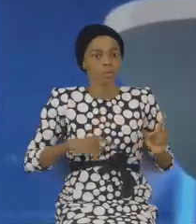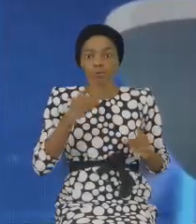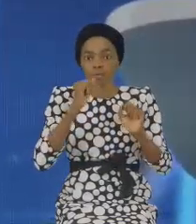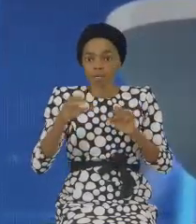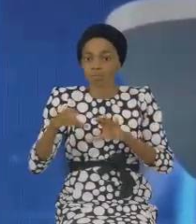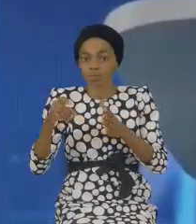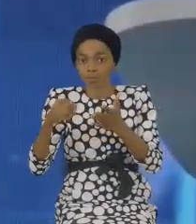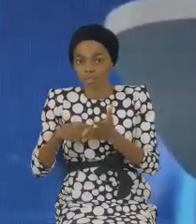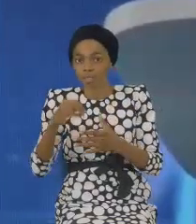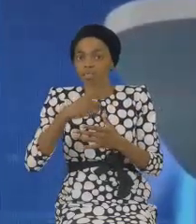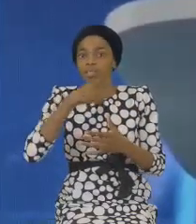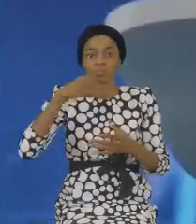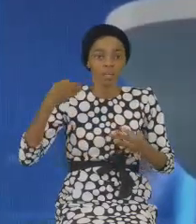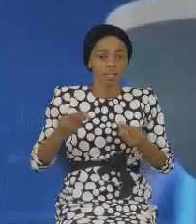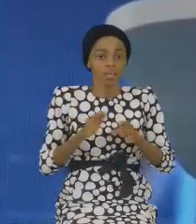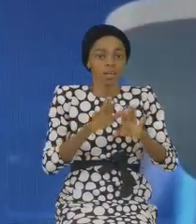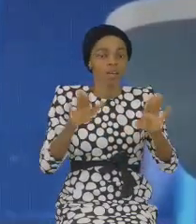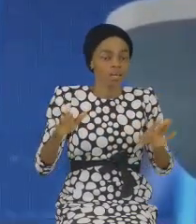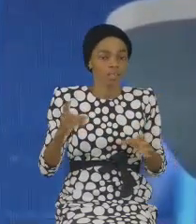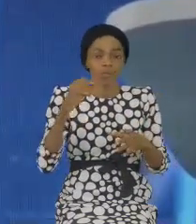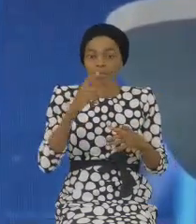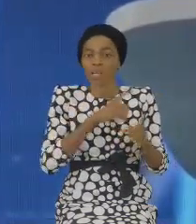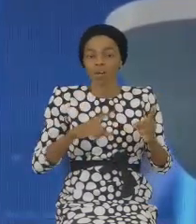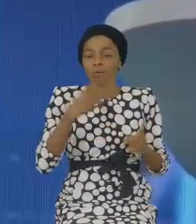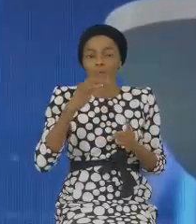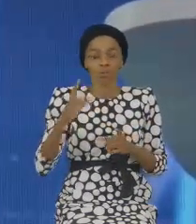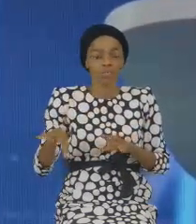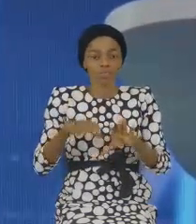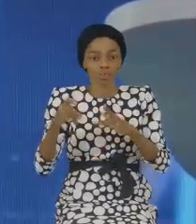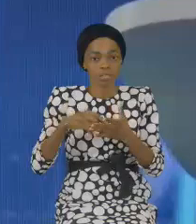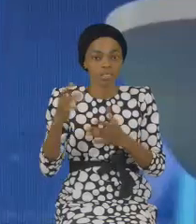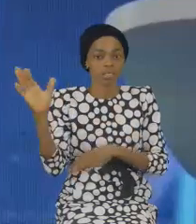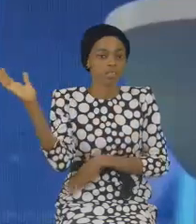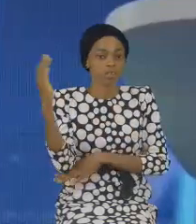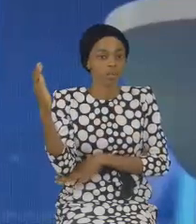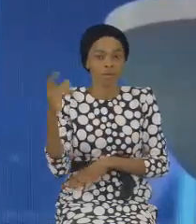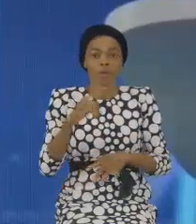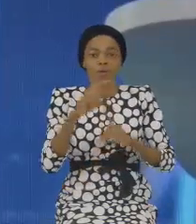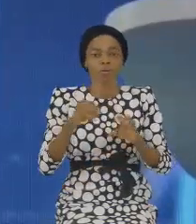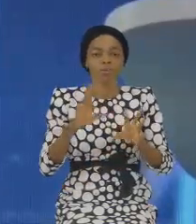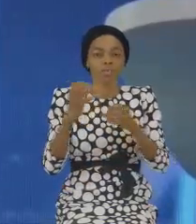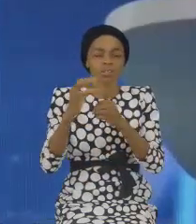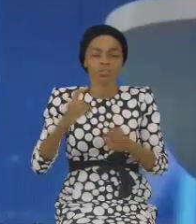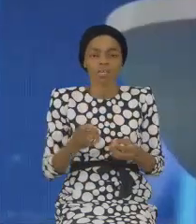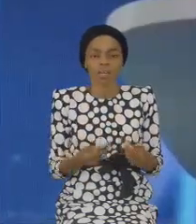in the barren land, the Lord who can do this in the wilderness. When you get to the land of